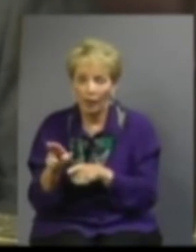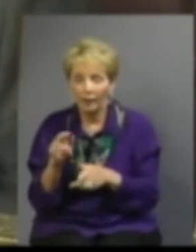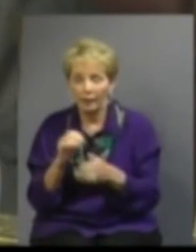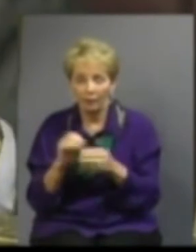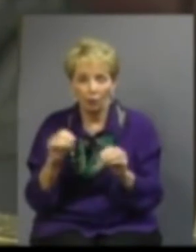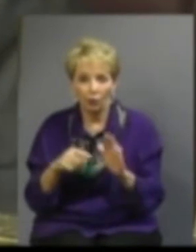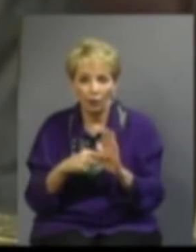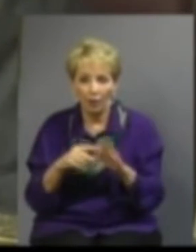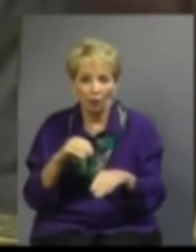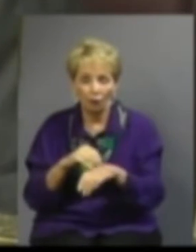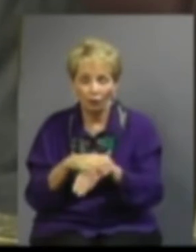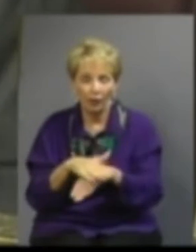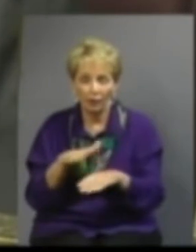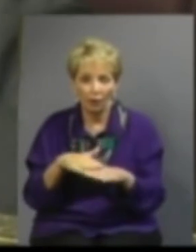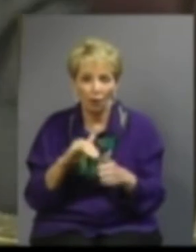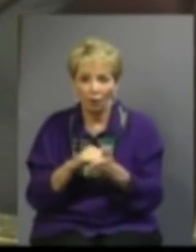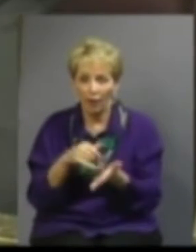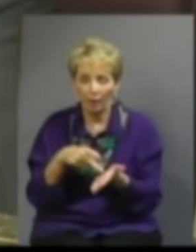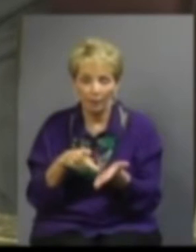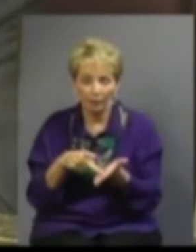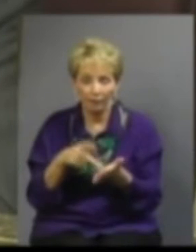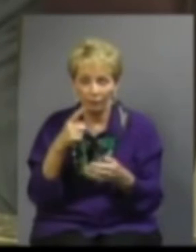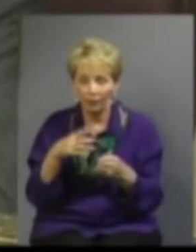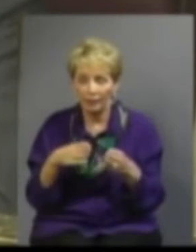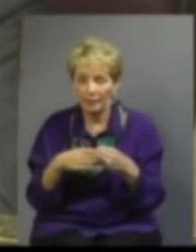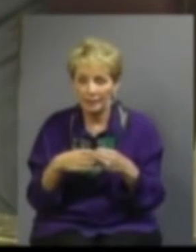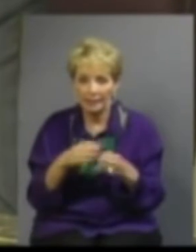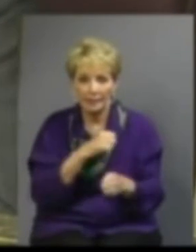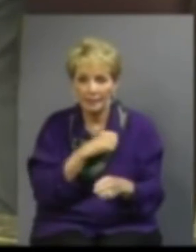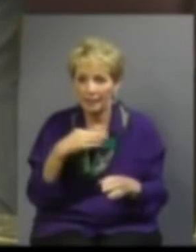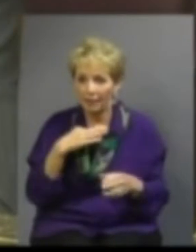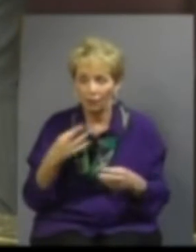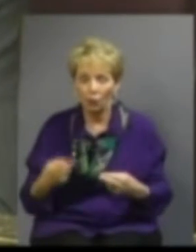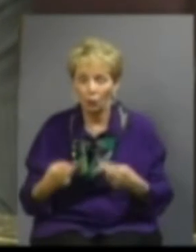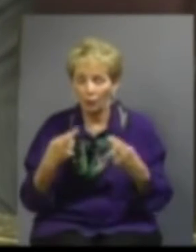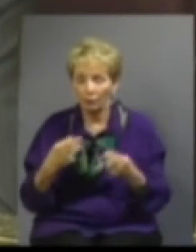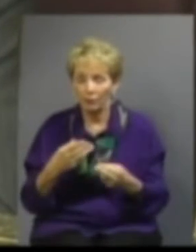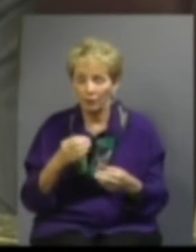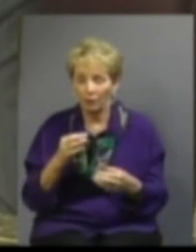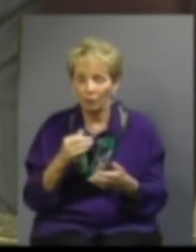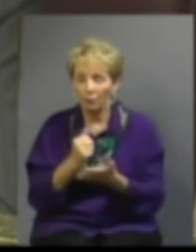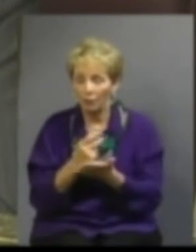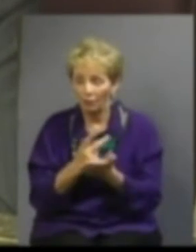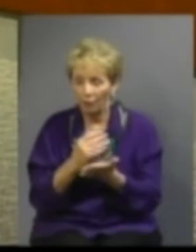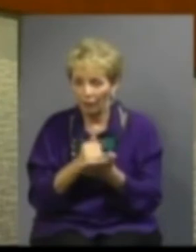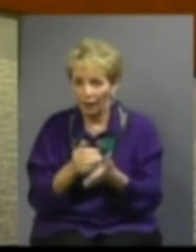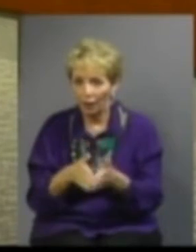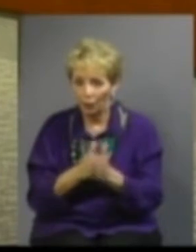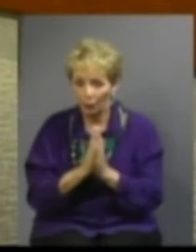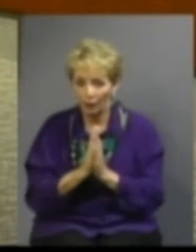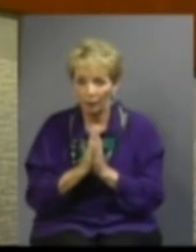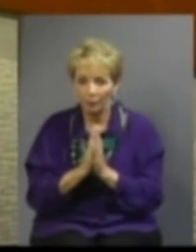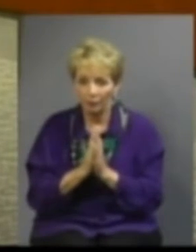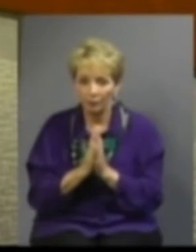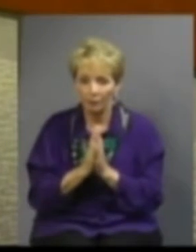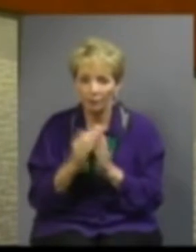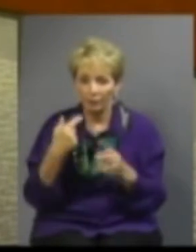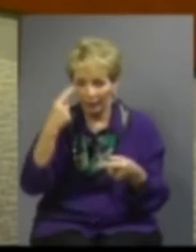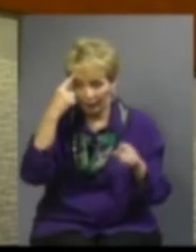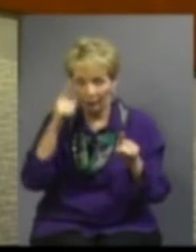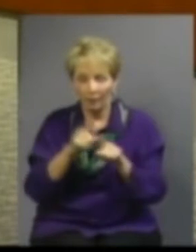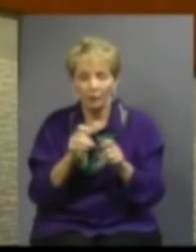negative effect on the payments, the city staff recommends approval of the request. I Yeah, I move we moved in. enter into an agreement